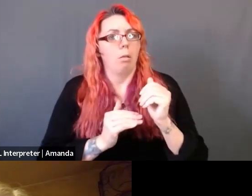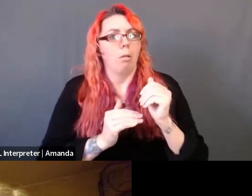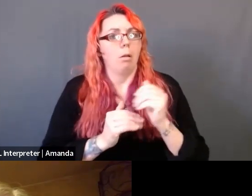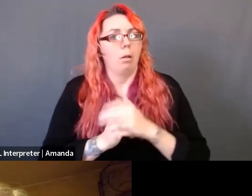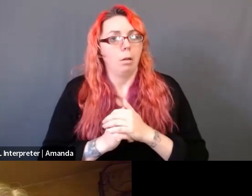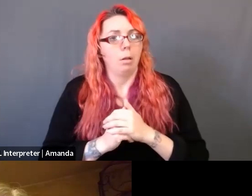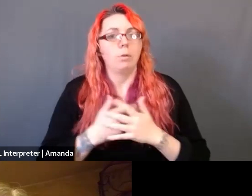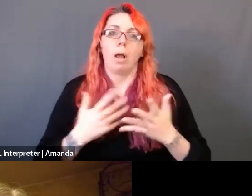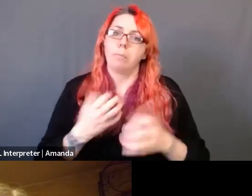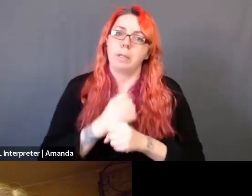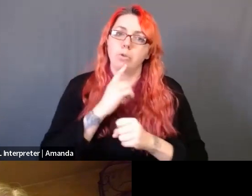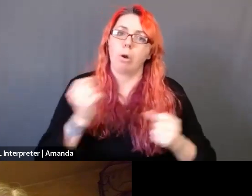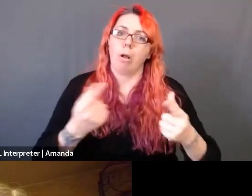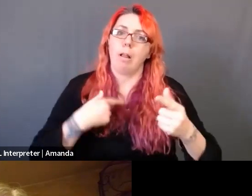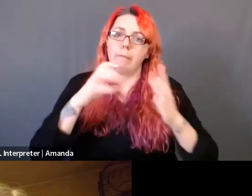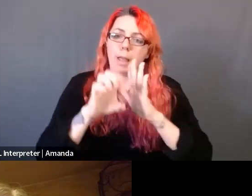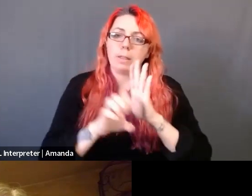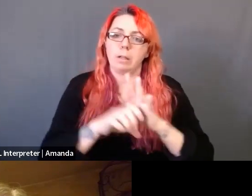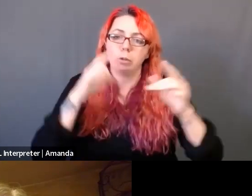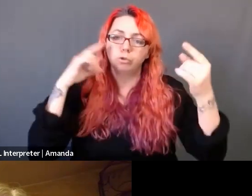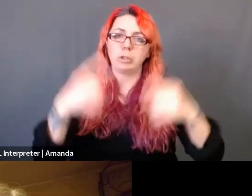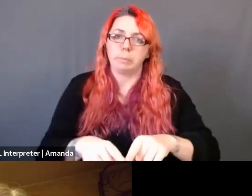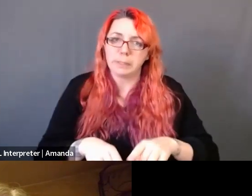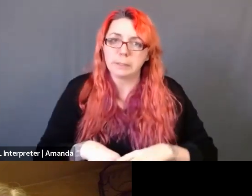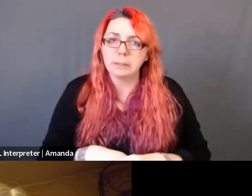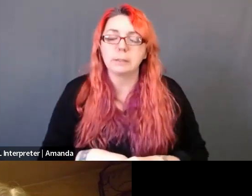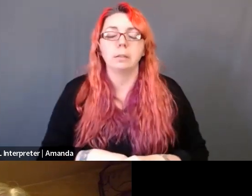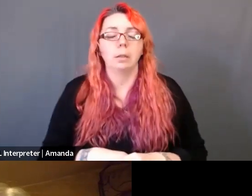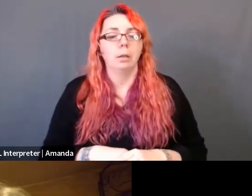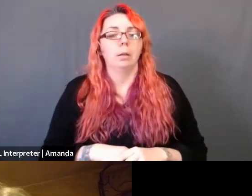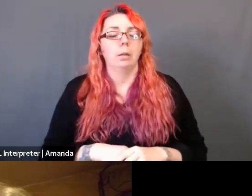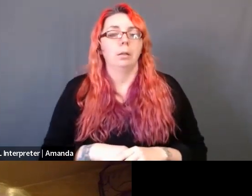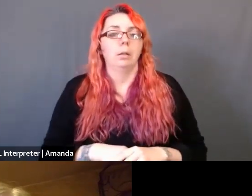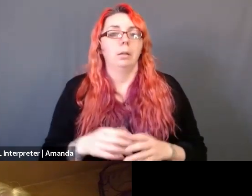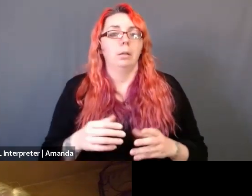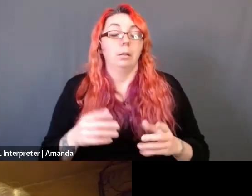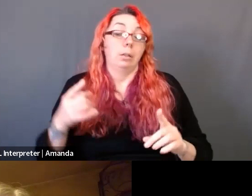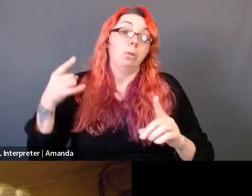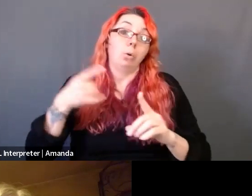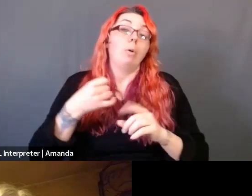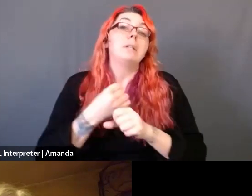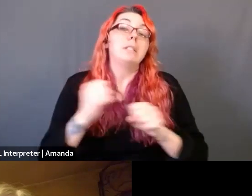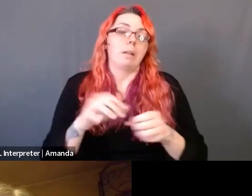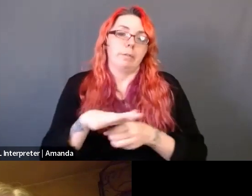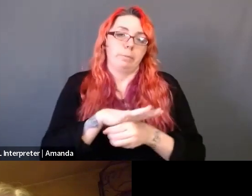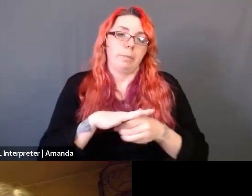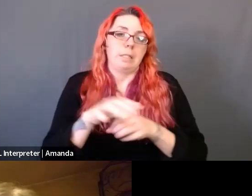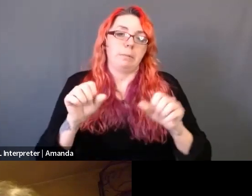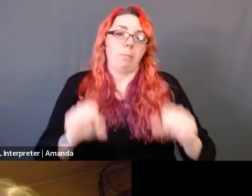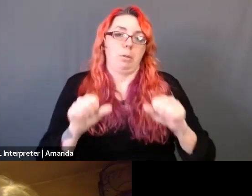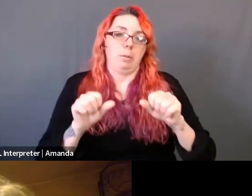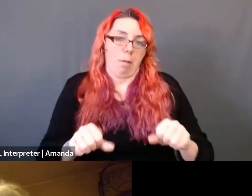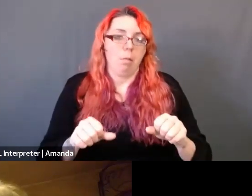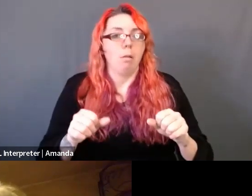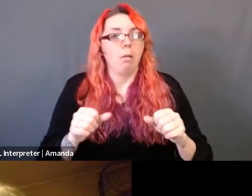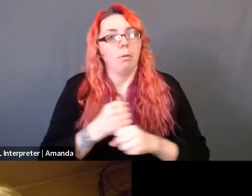call ethical agreements with each other to make sure we're creating as safe a space as possible, knowing that sometimes, because we're going to go into difficult subject matter,